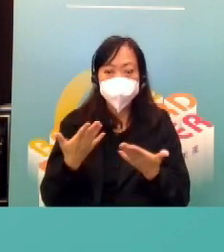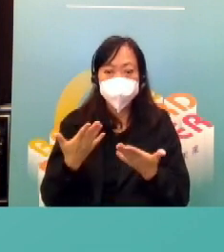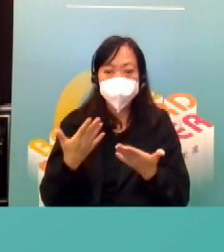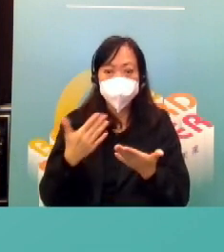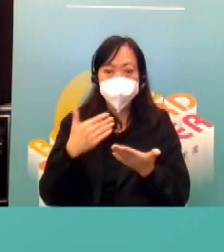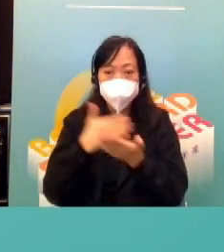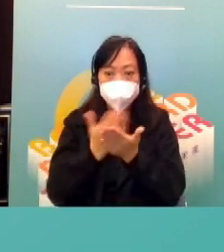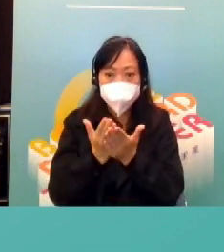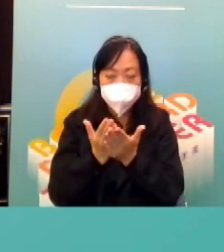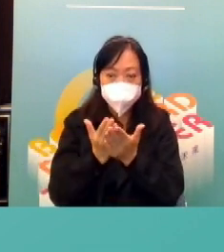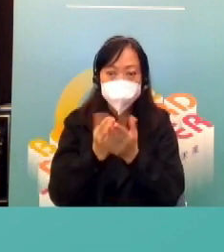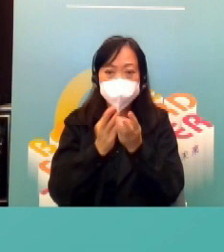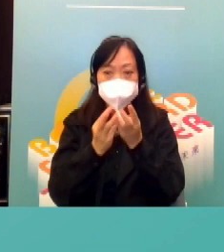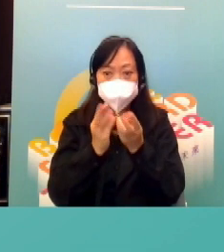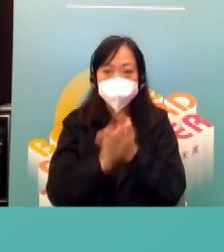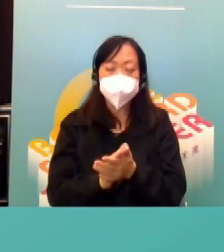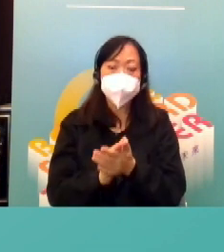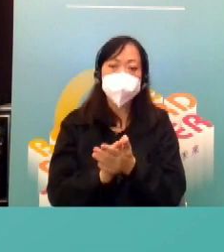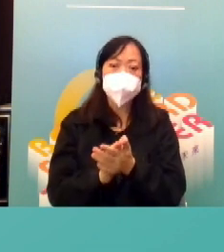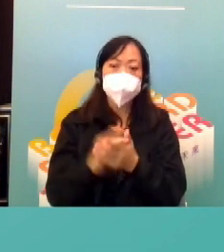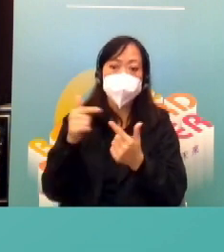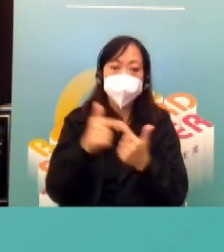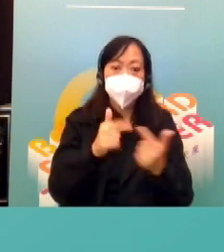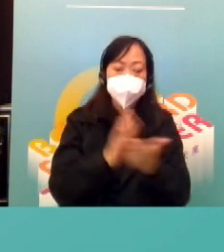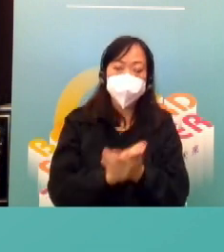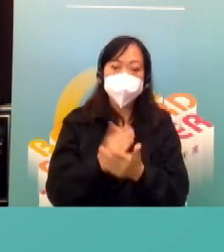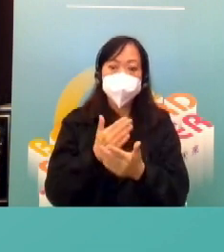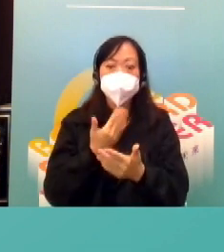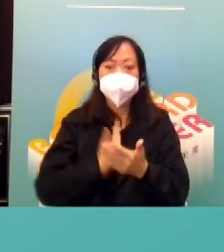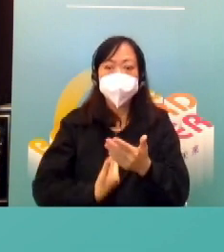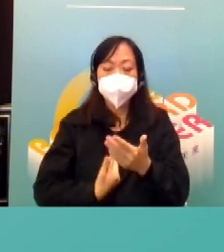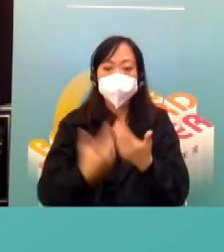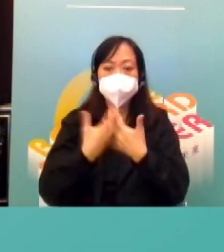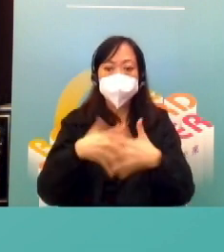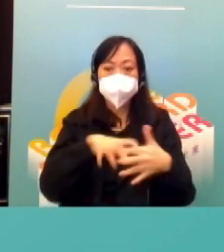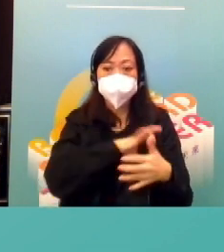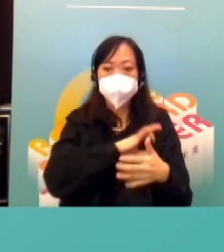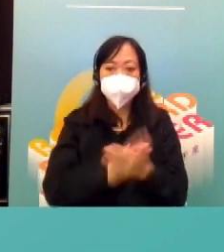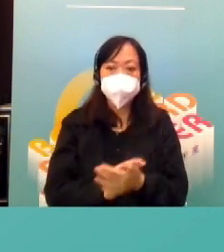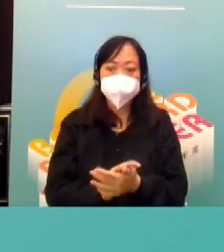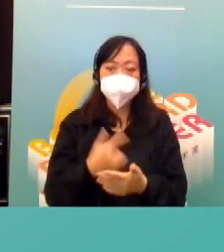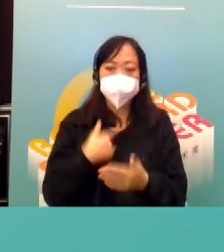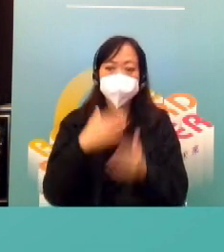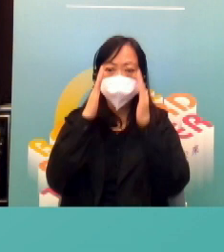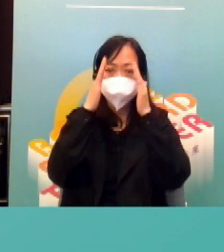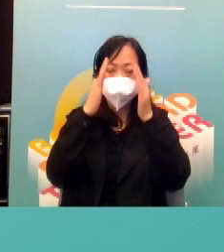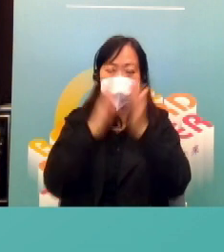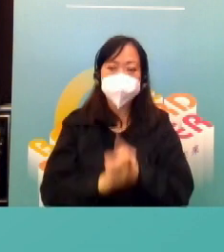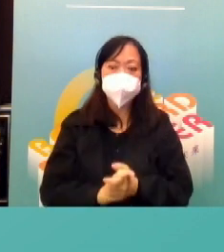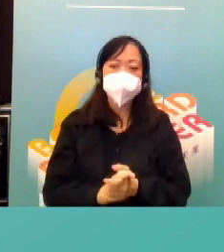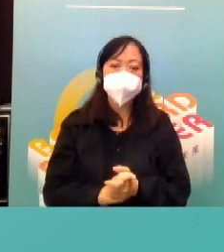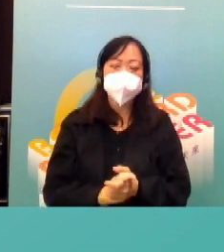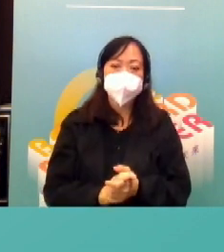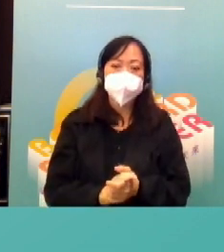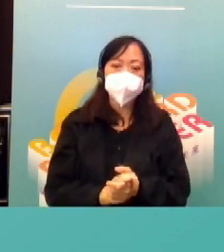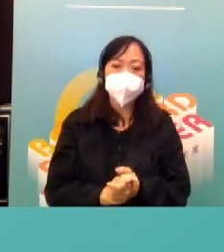be charity partners. They are really focused on delivering the specification within the